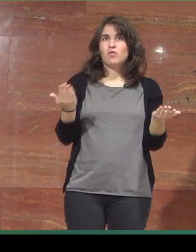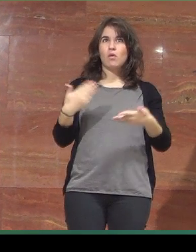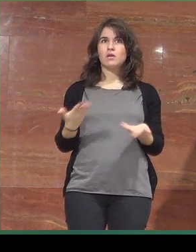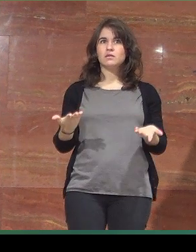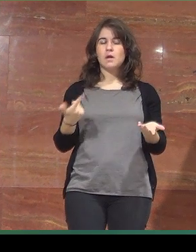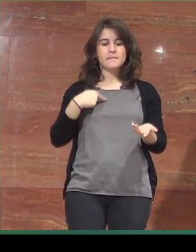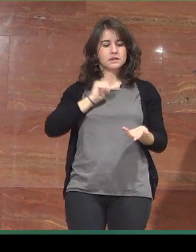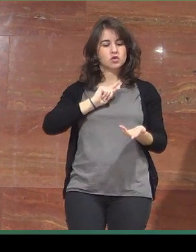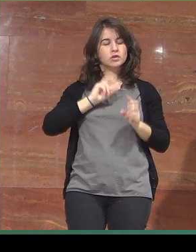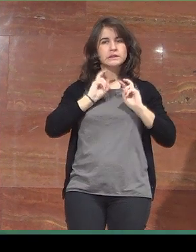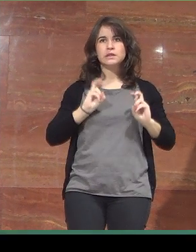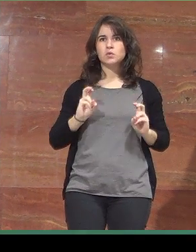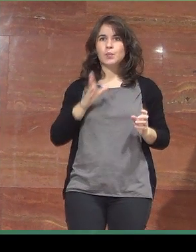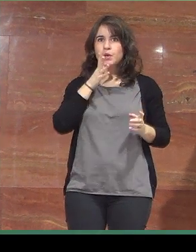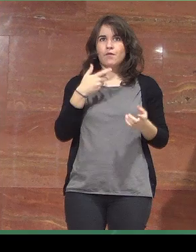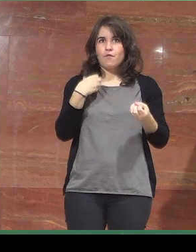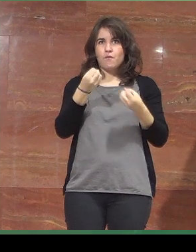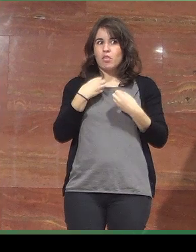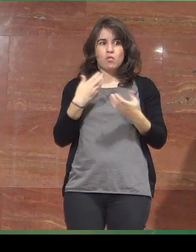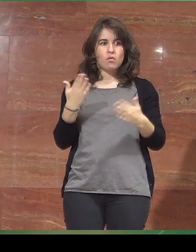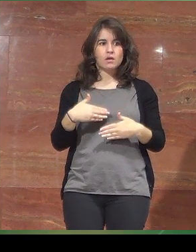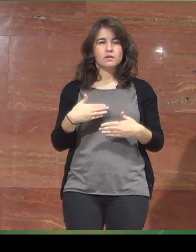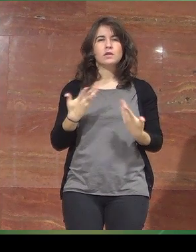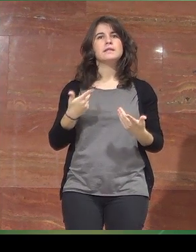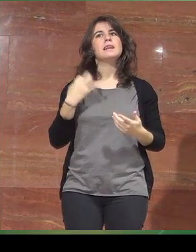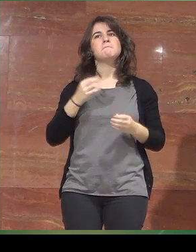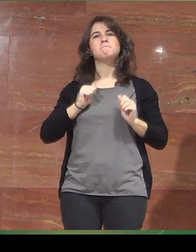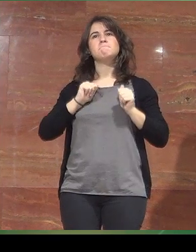familiar passenger as the touchstone of what is needed.